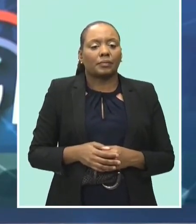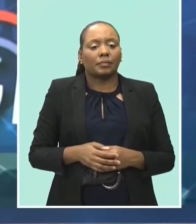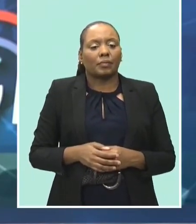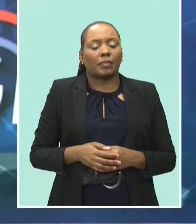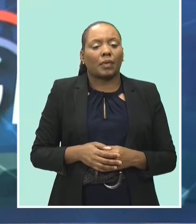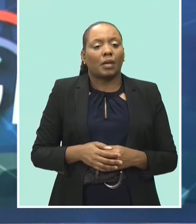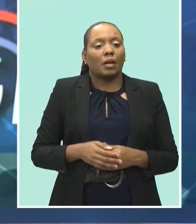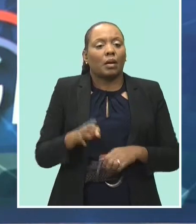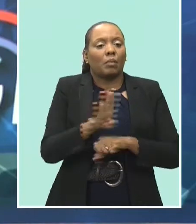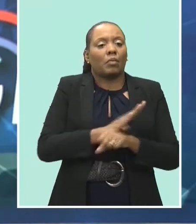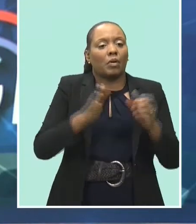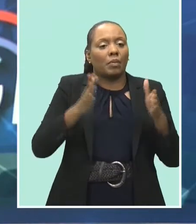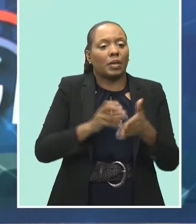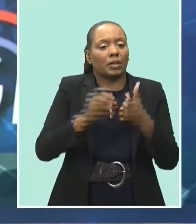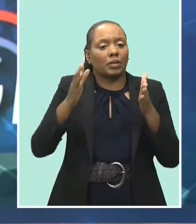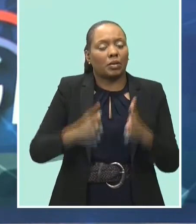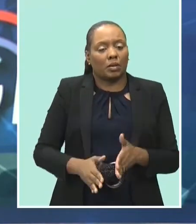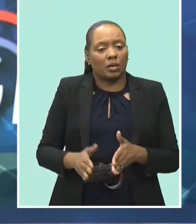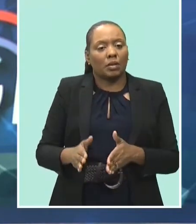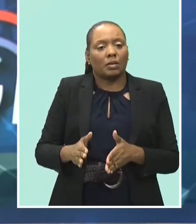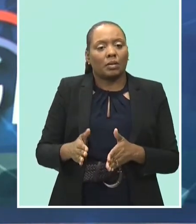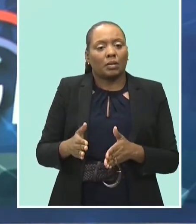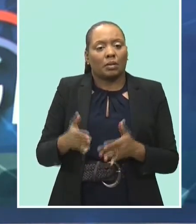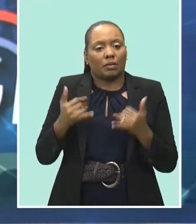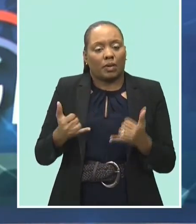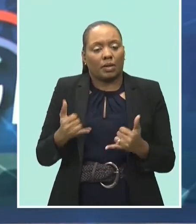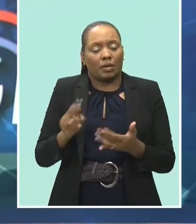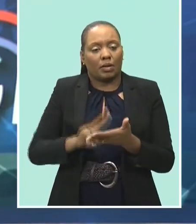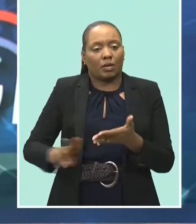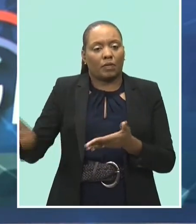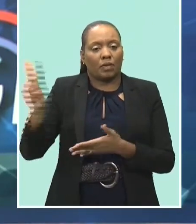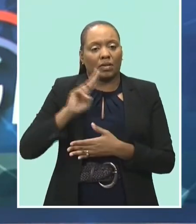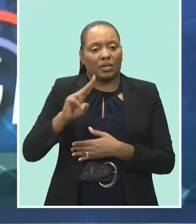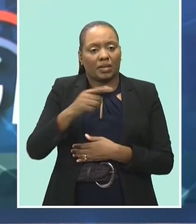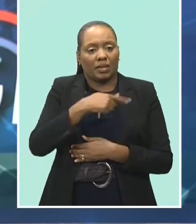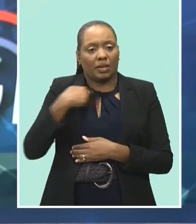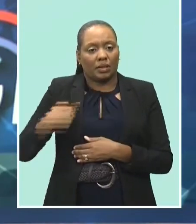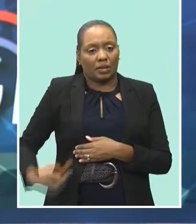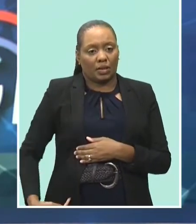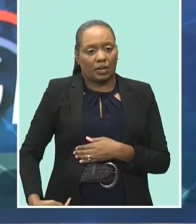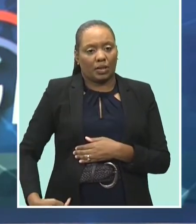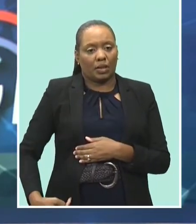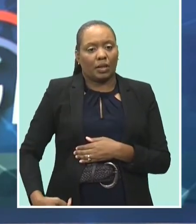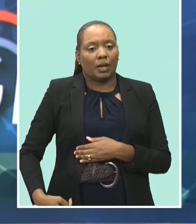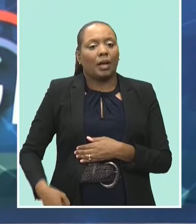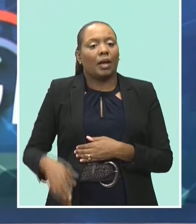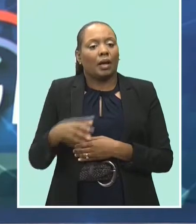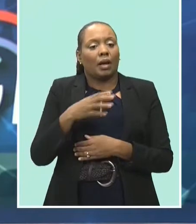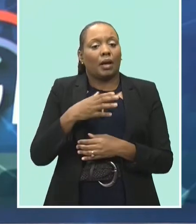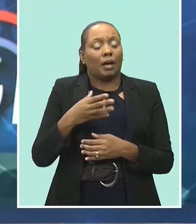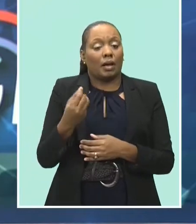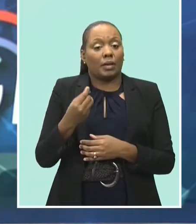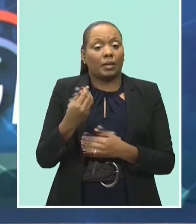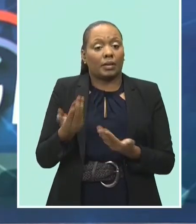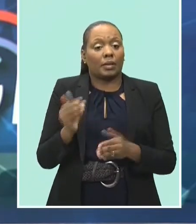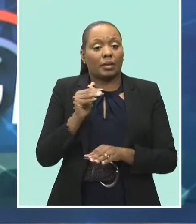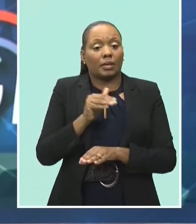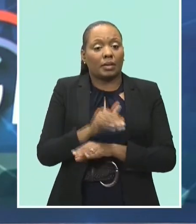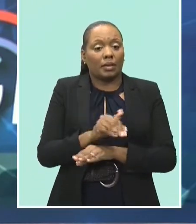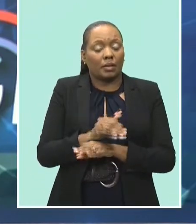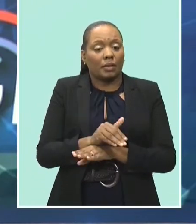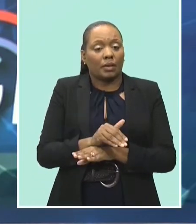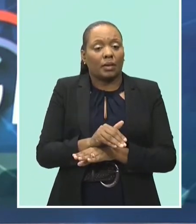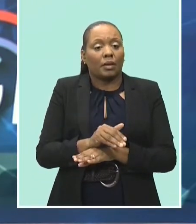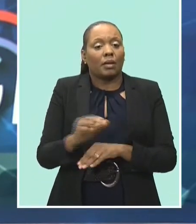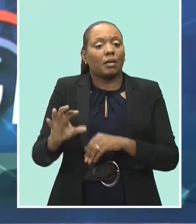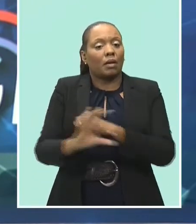are Barbadian students attending university in the Chinese city of Wuhan, the epicenter of the coronavirus outbreak. In a release issued late